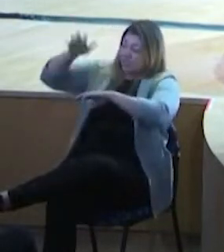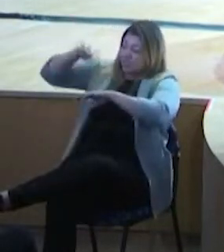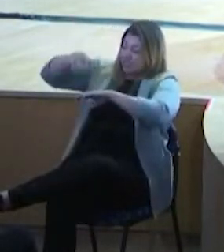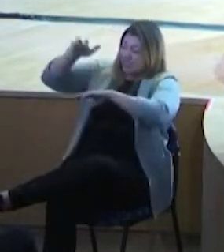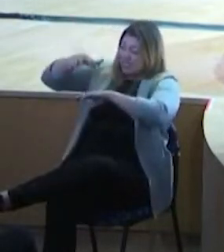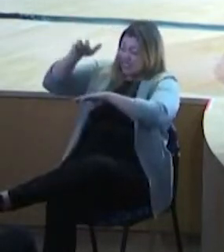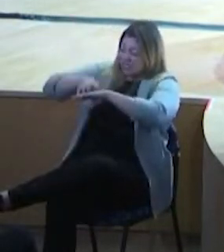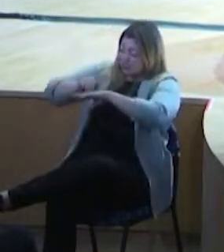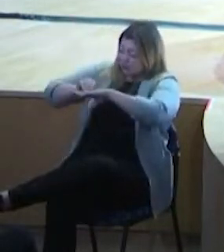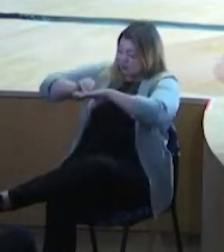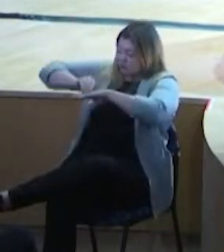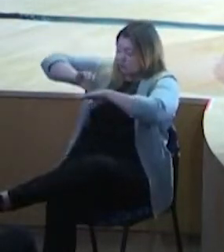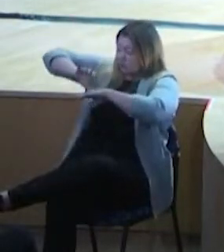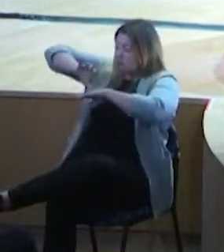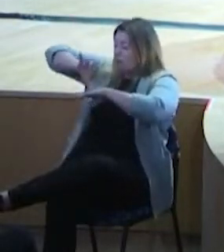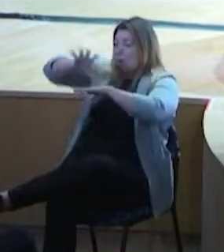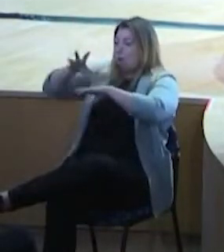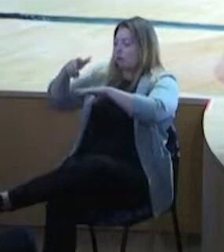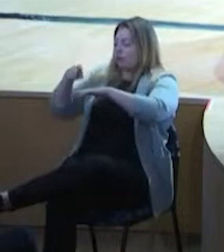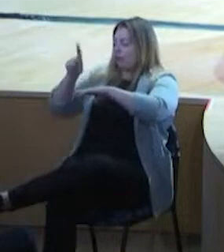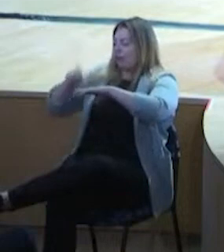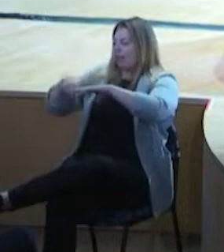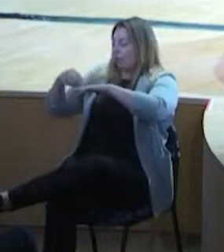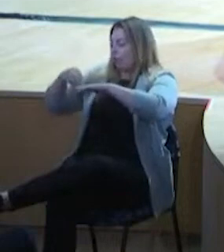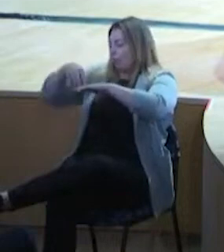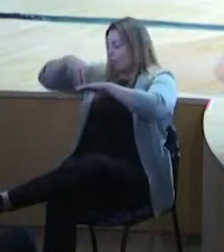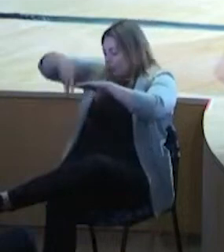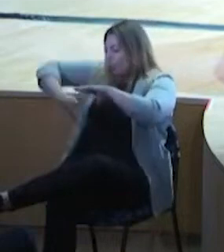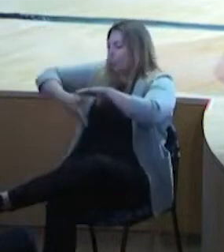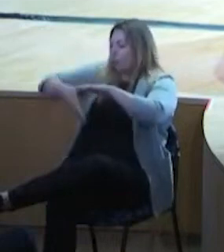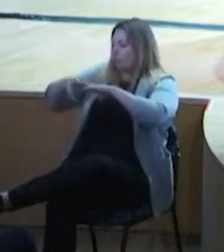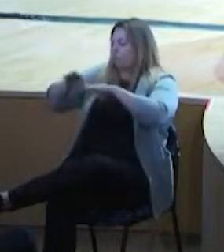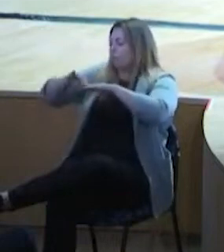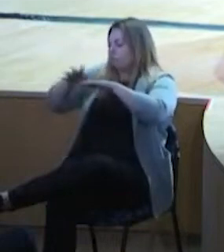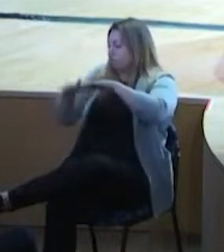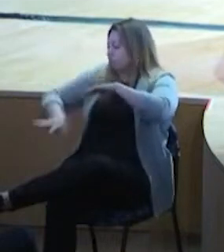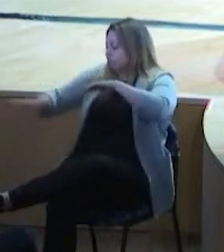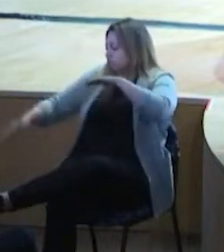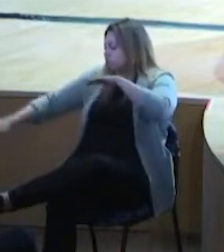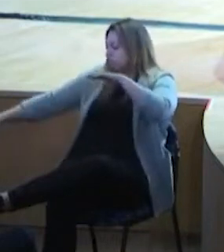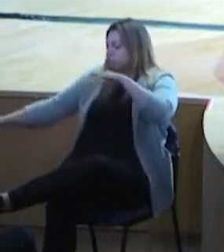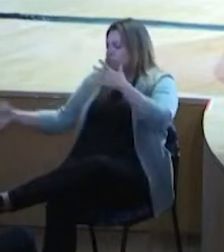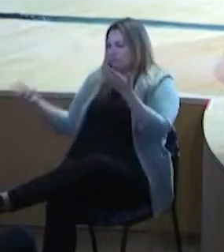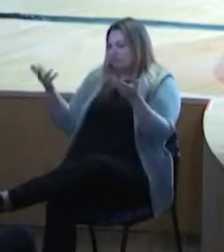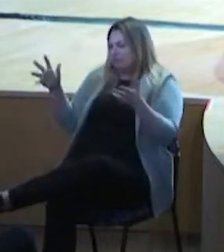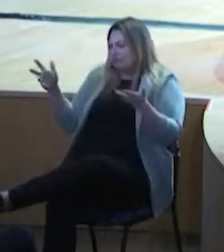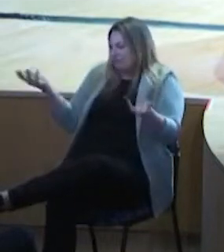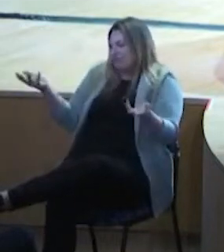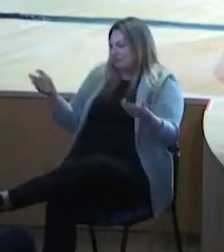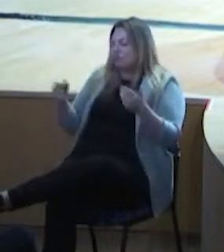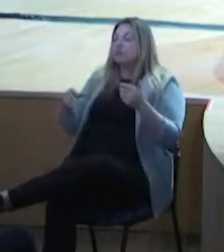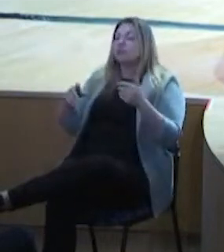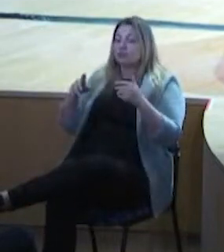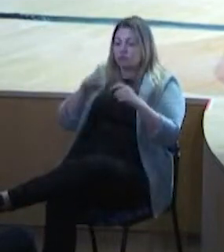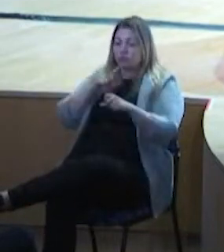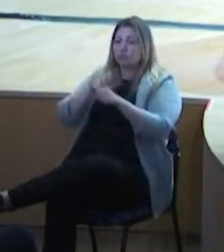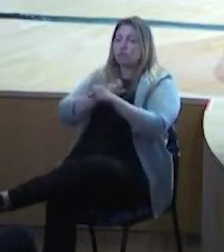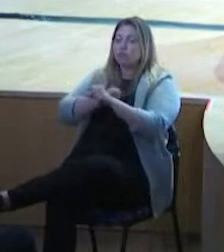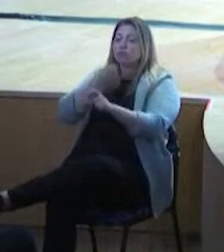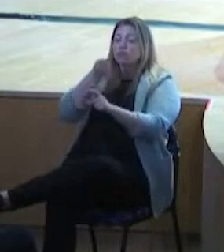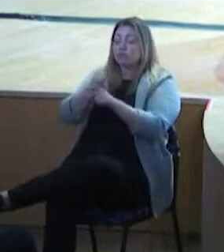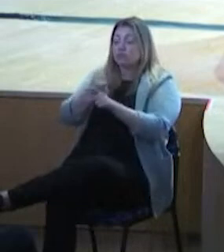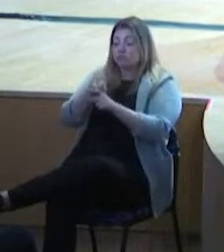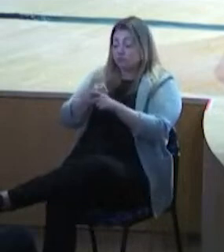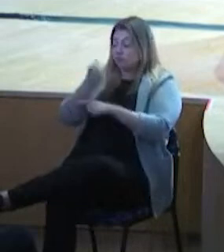and because there's nothing holding the soil together, it just kind of washes down. And we've had a lot of impacts on